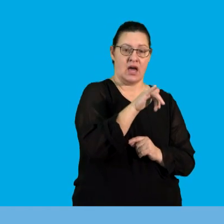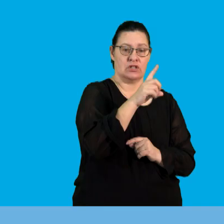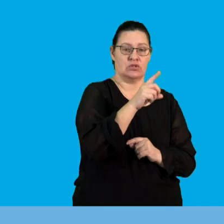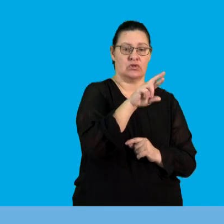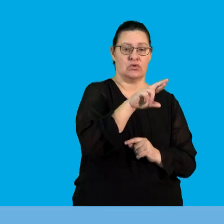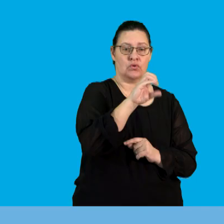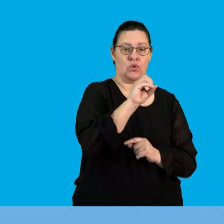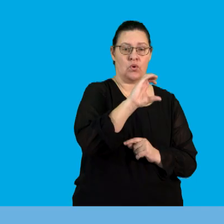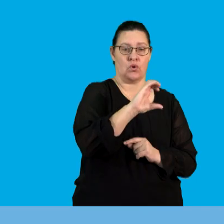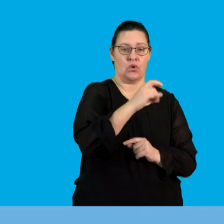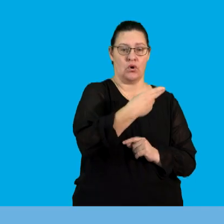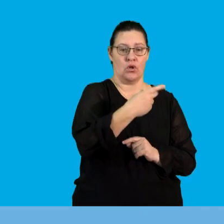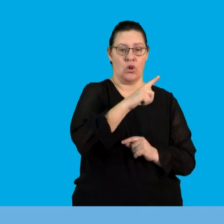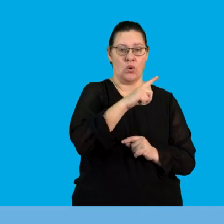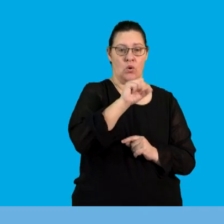acid